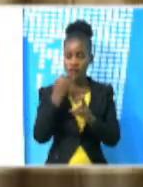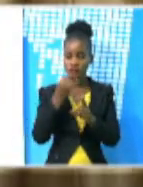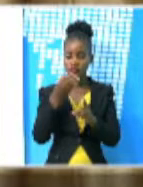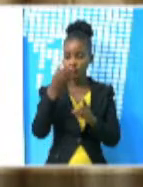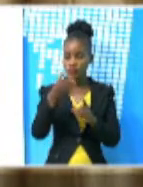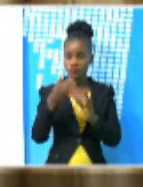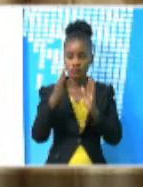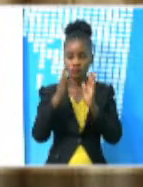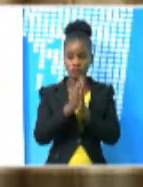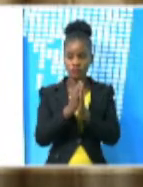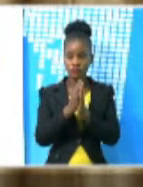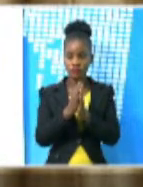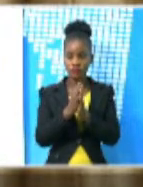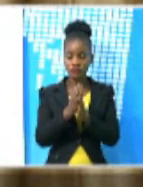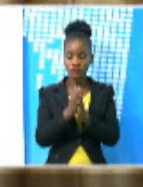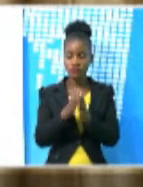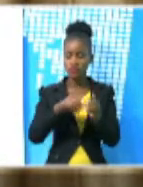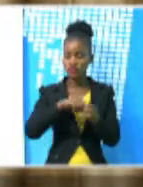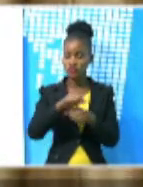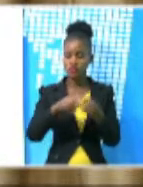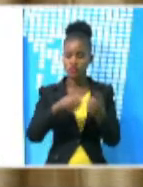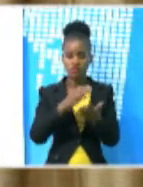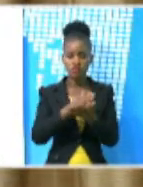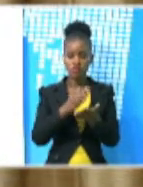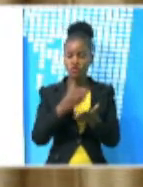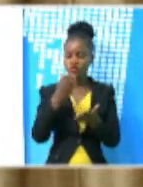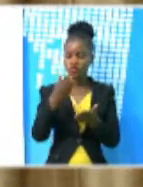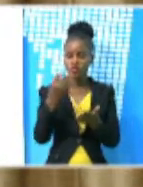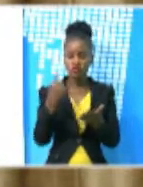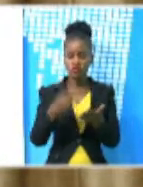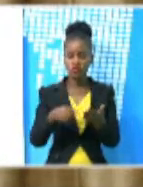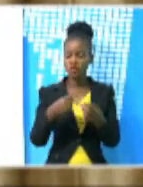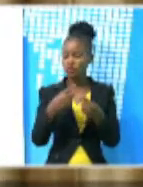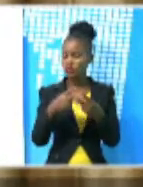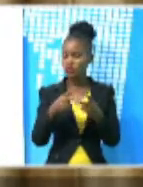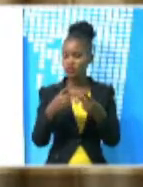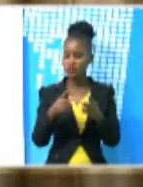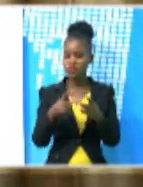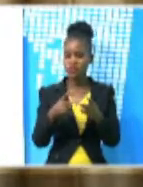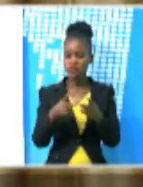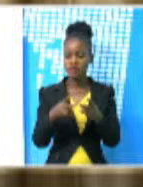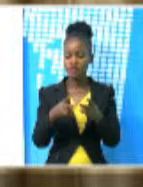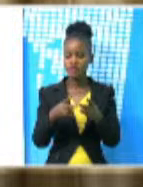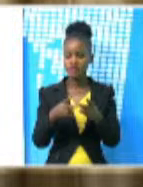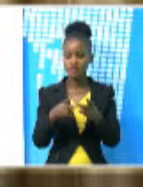commendable. It wasn't just about stopping GMO. We're